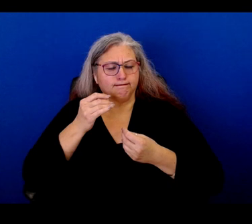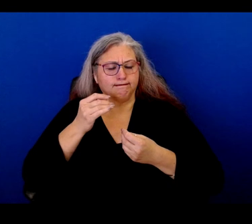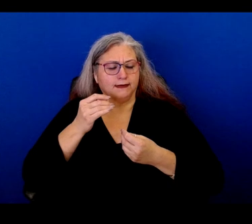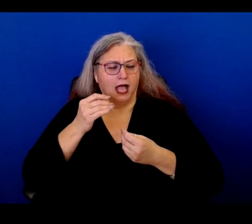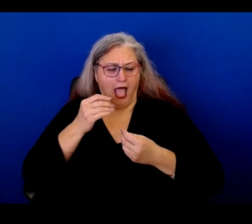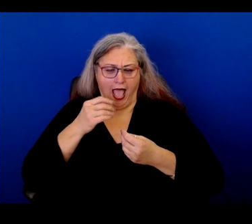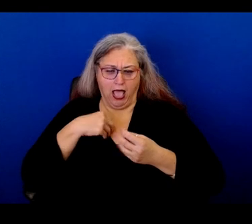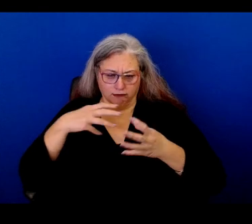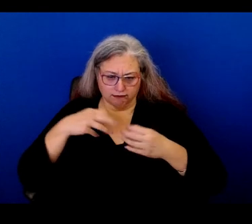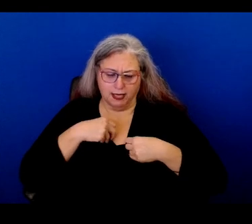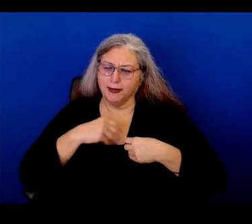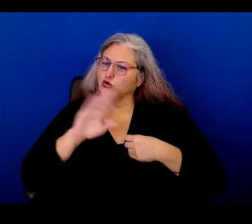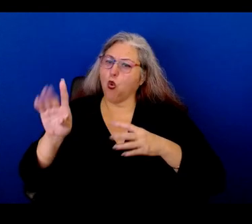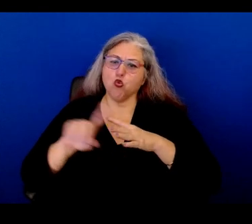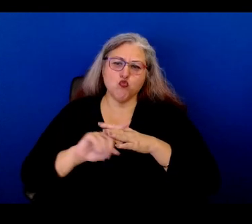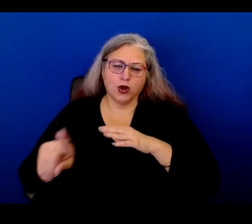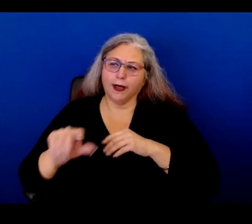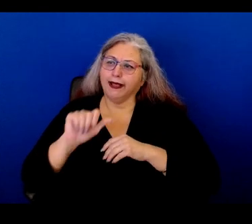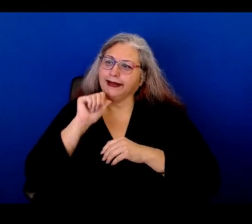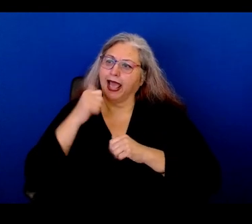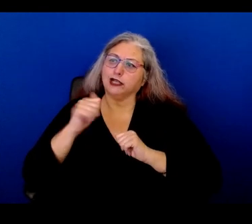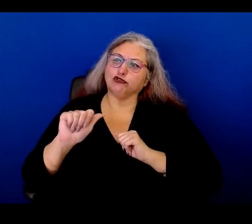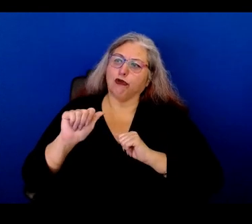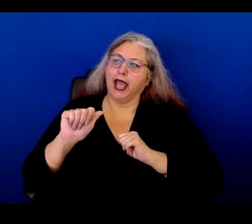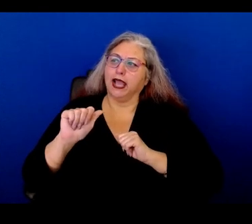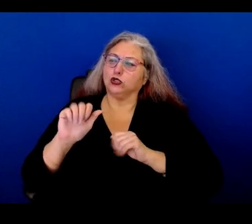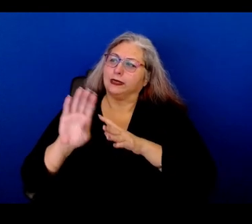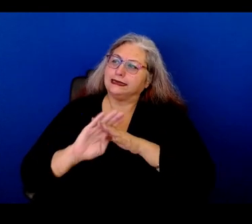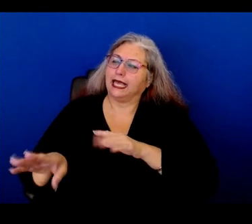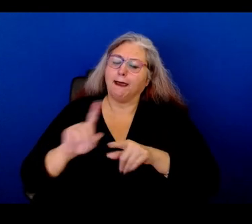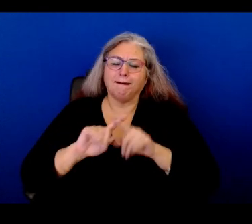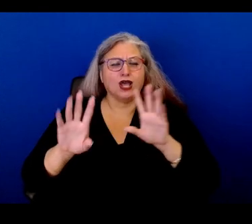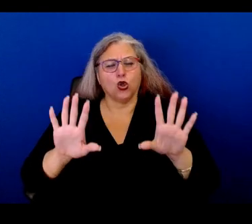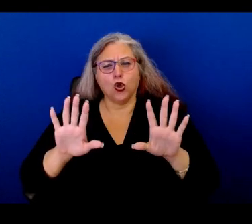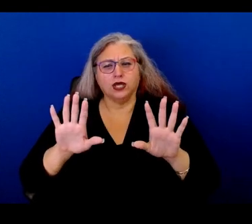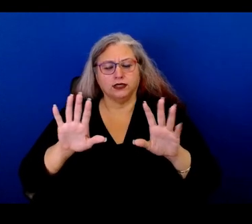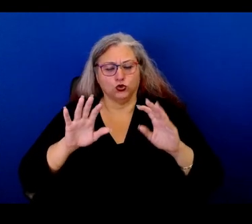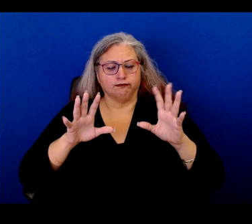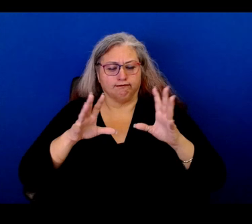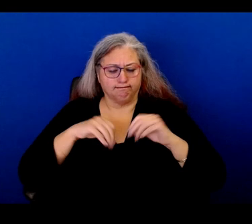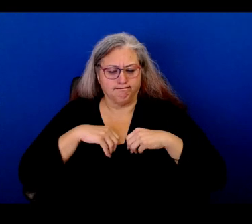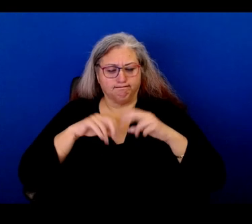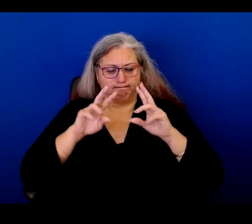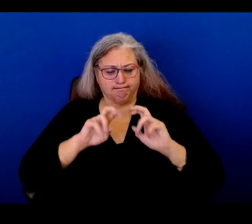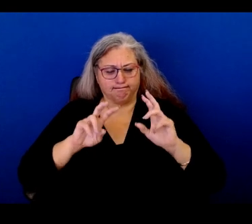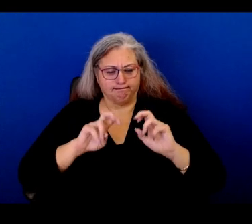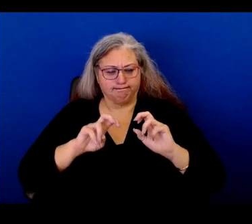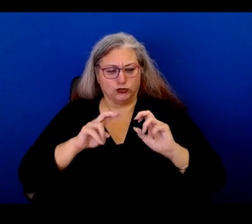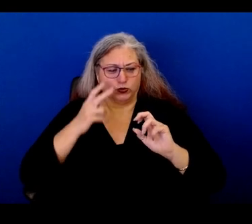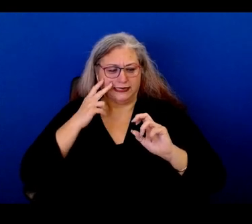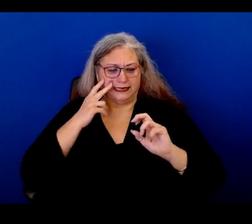away, not try to escape it, but just sit with where it's got